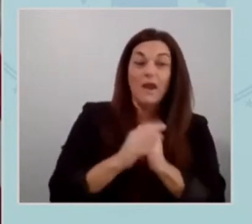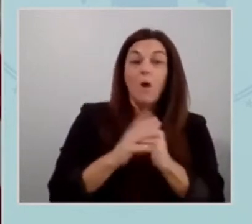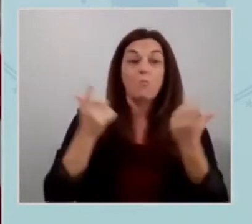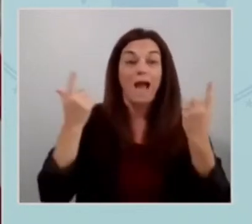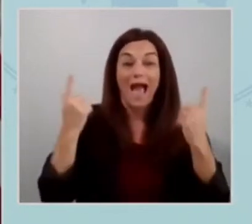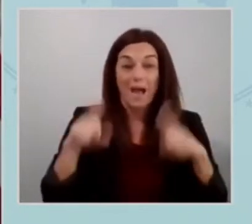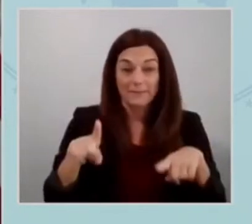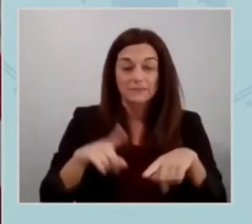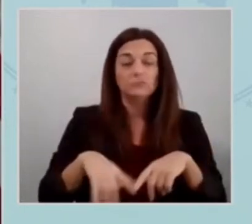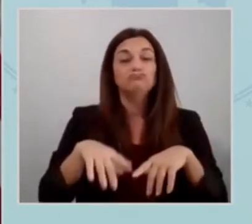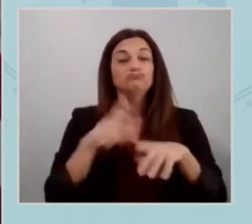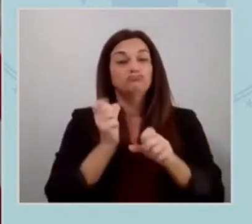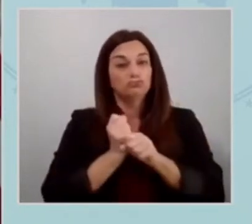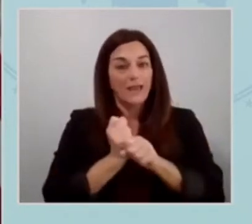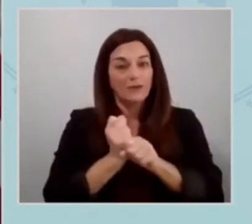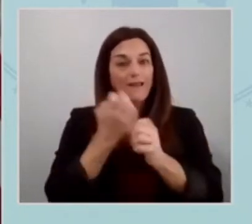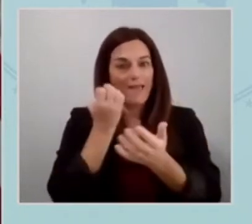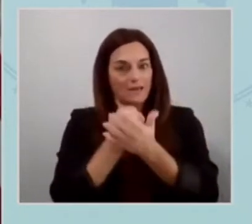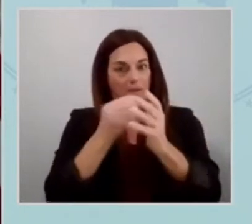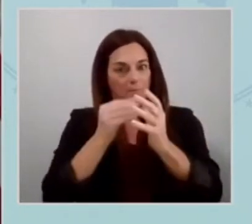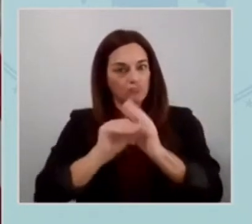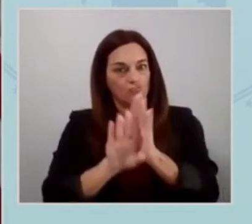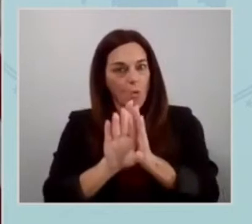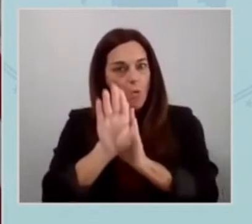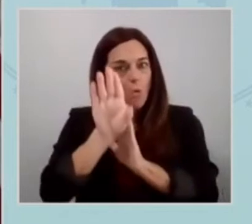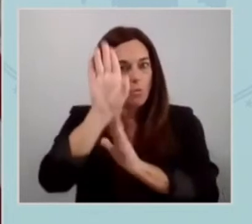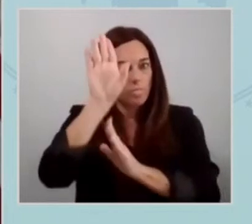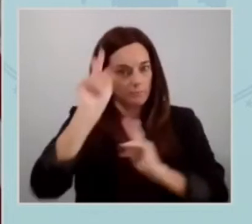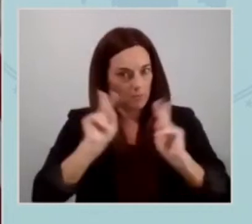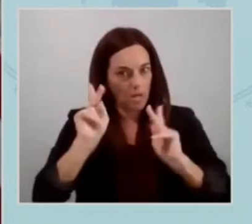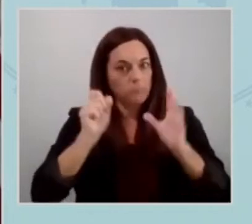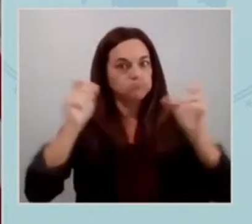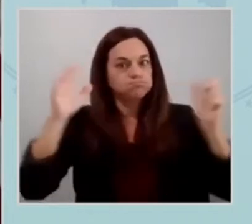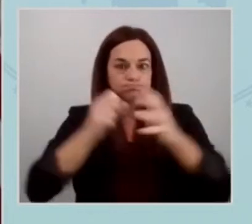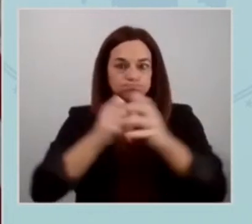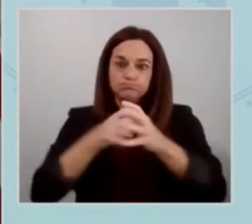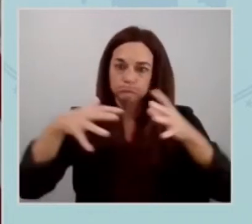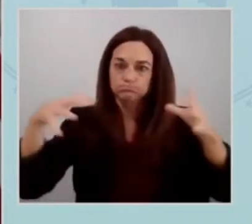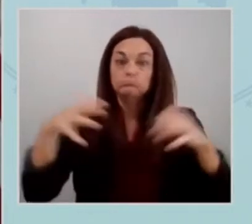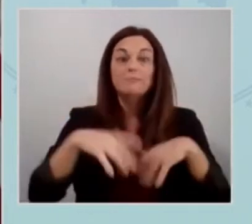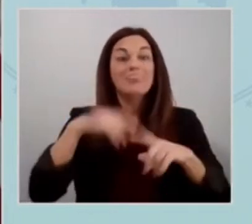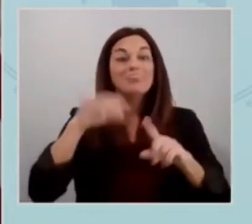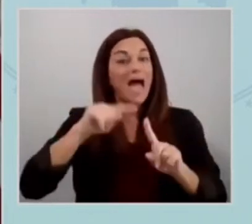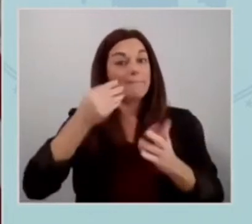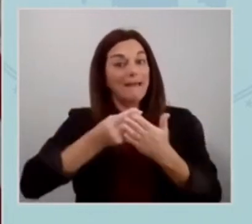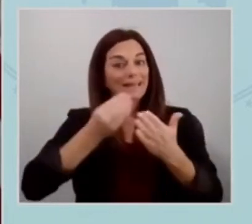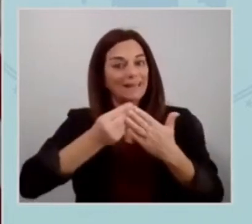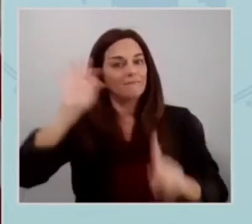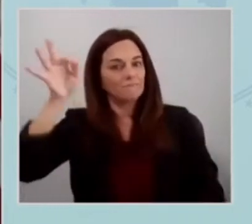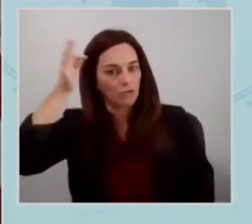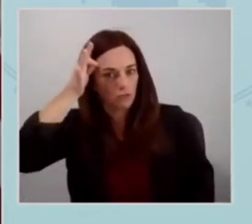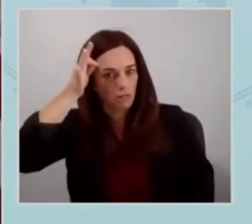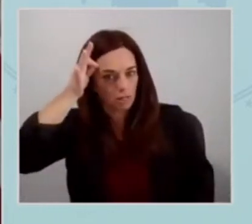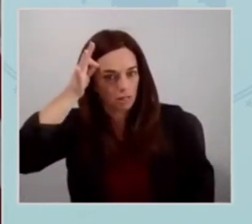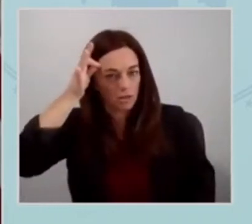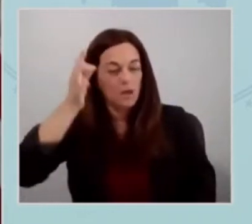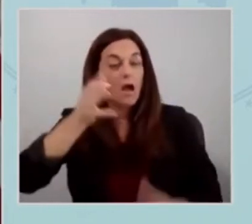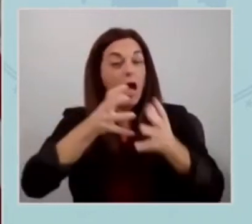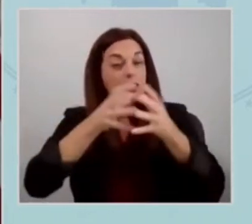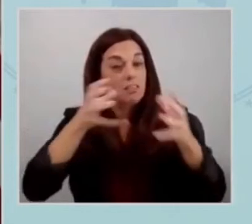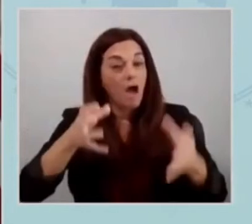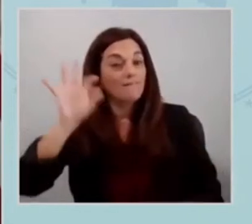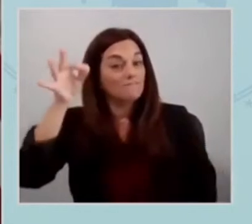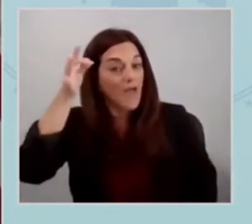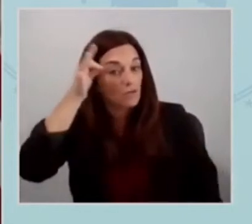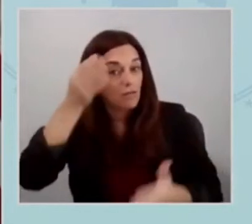about how they could spend the money. And what happened was it generated economic growth. People came back. Well, that